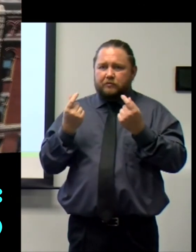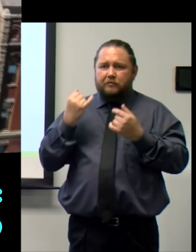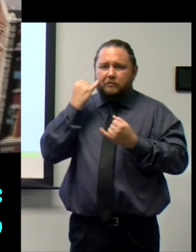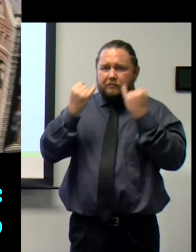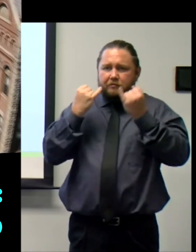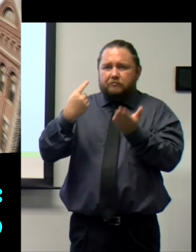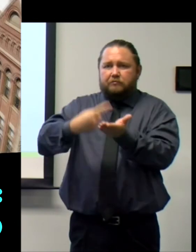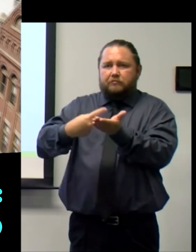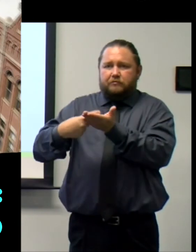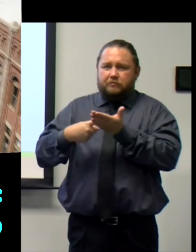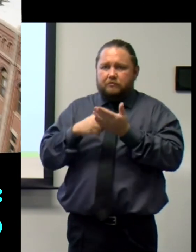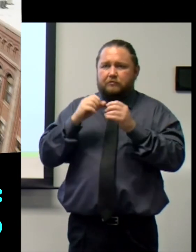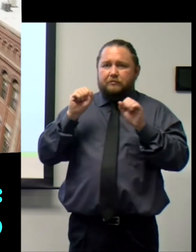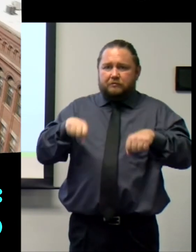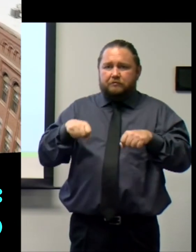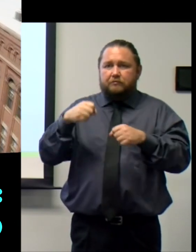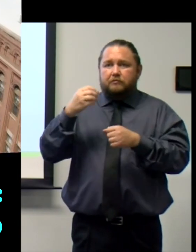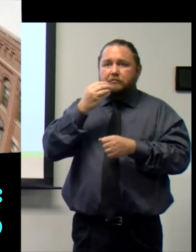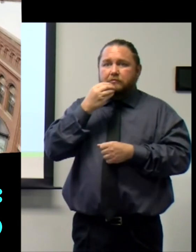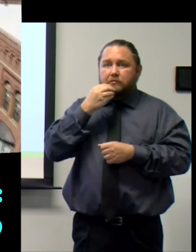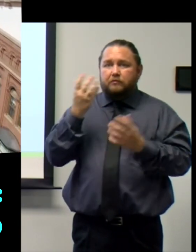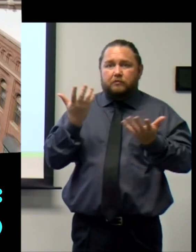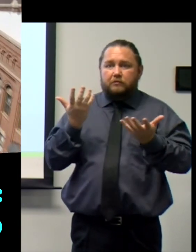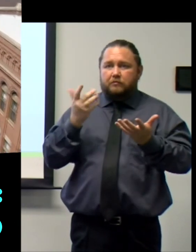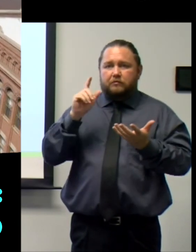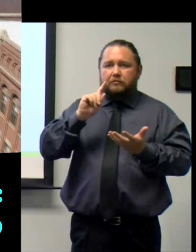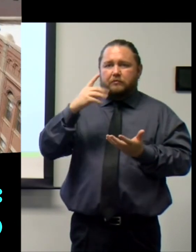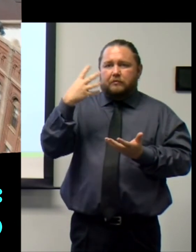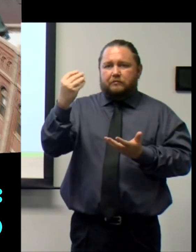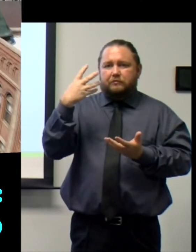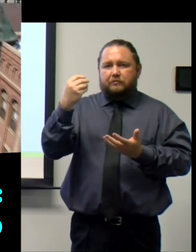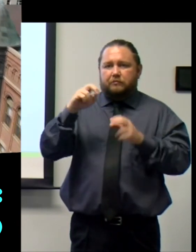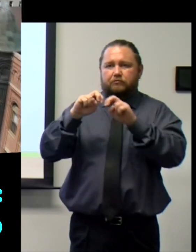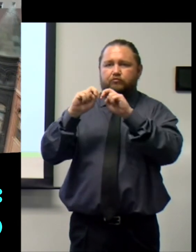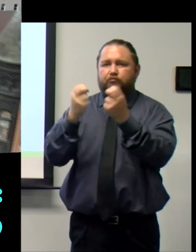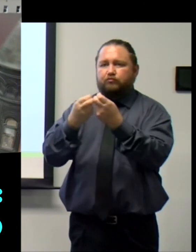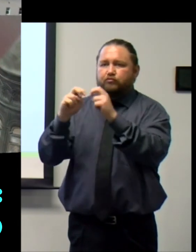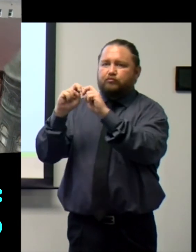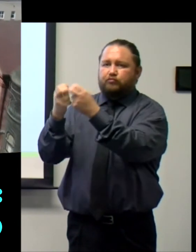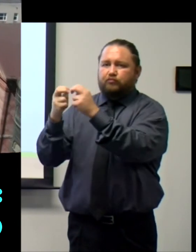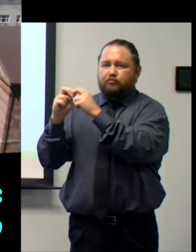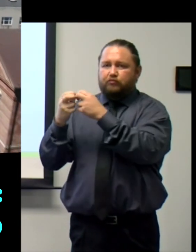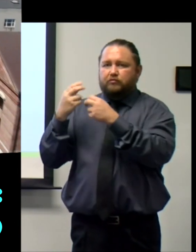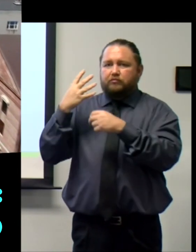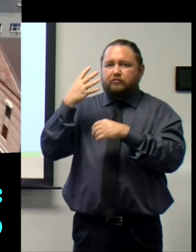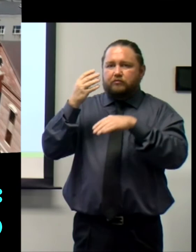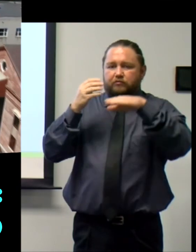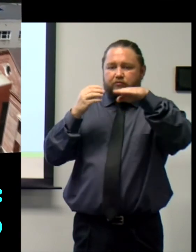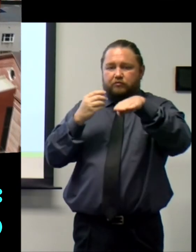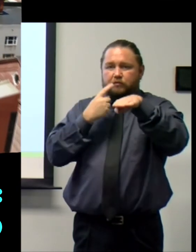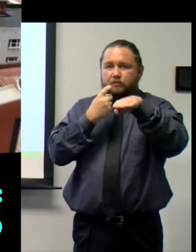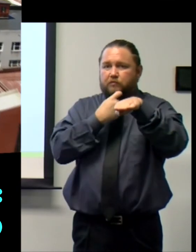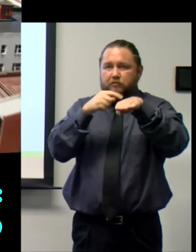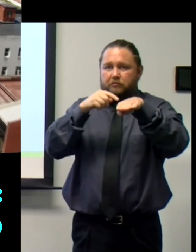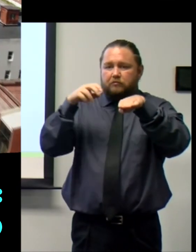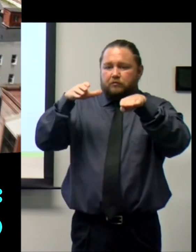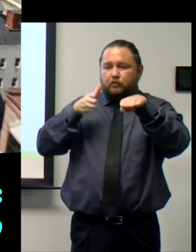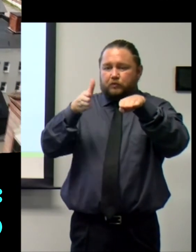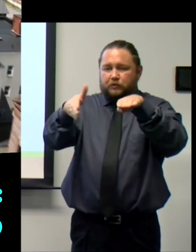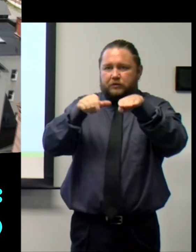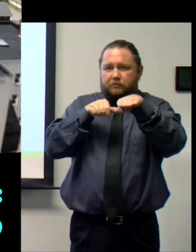that they could resume business without having to use the inside of their restaurant